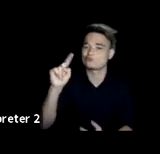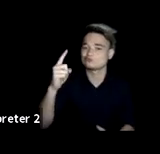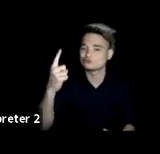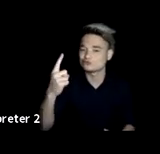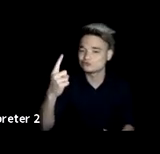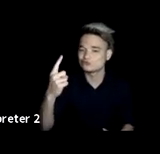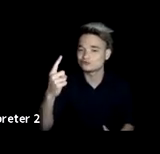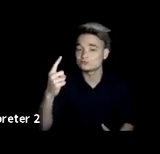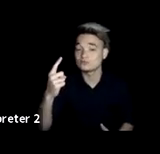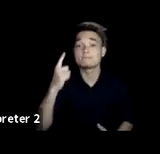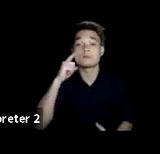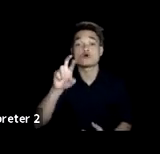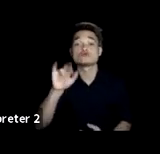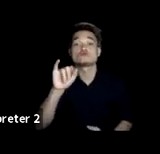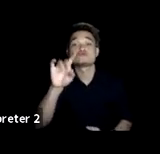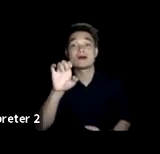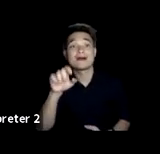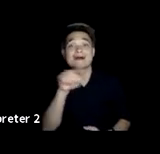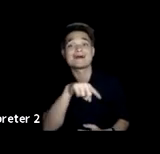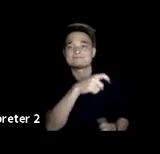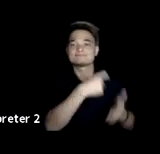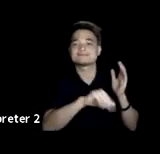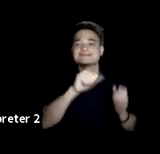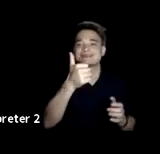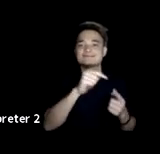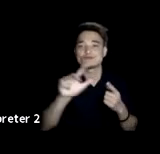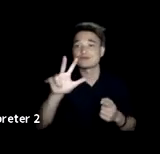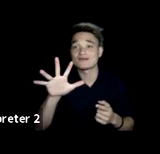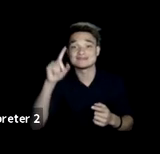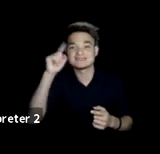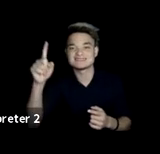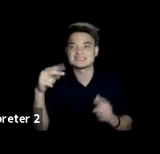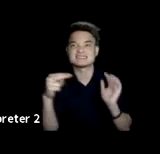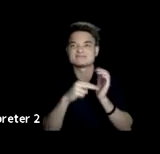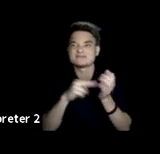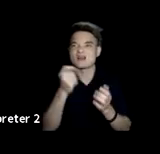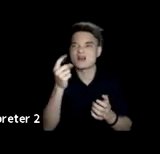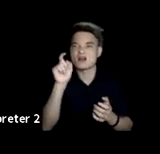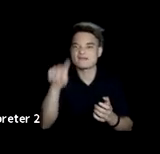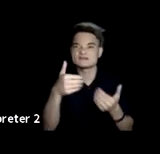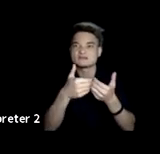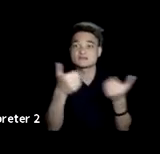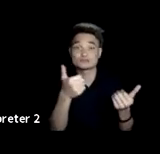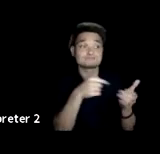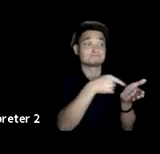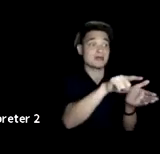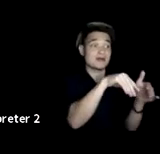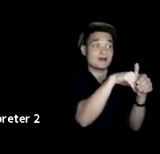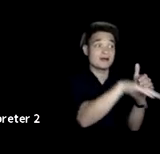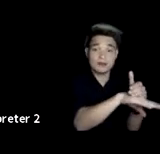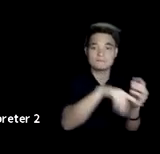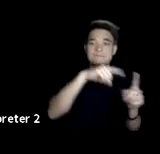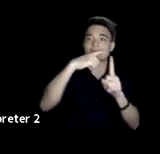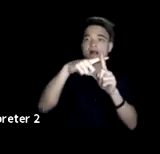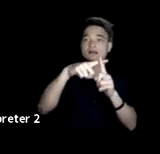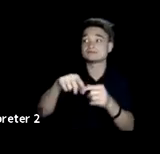10 cents to 35 cents, meaning you had to pay to enter the park and you had to pay to ride the